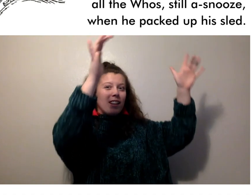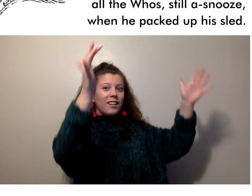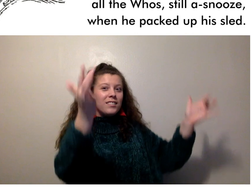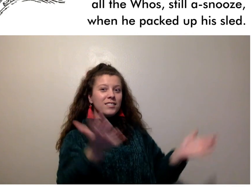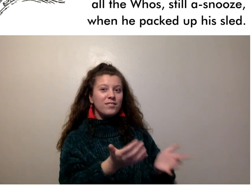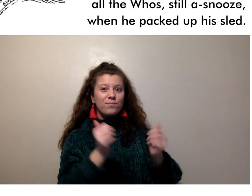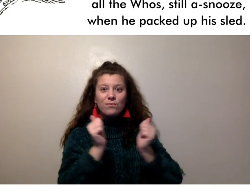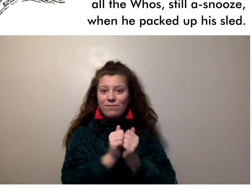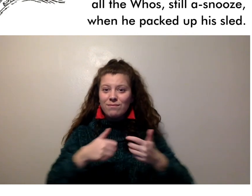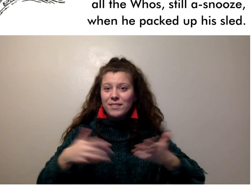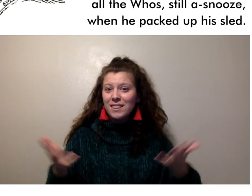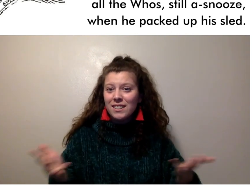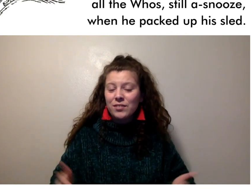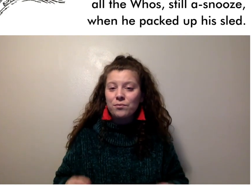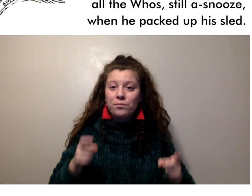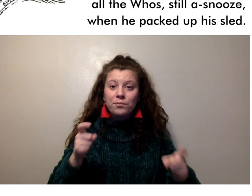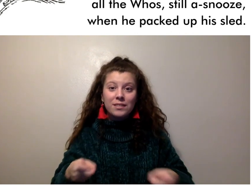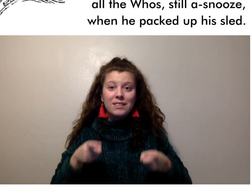sled.